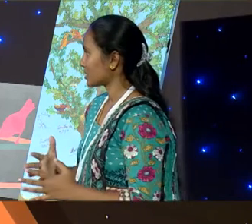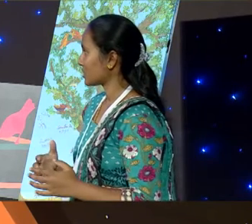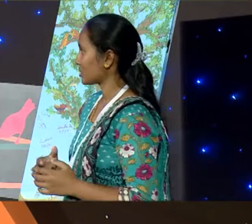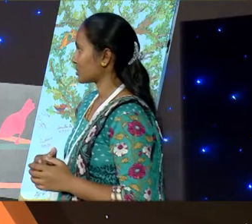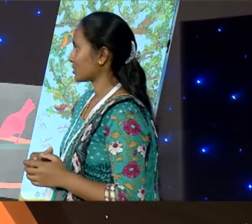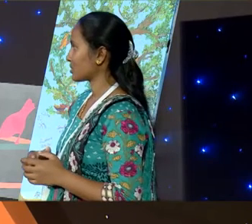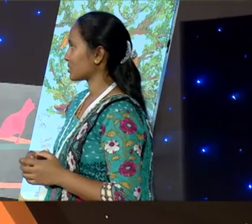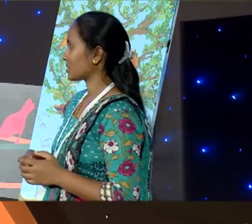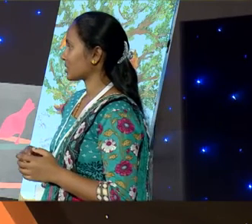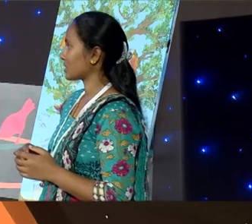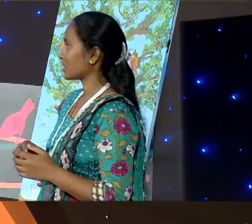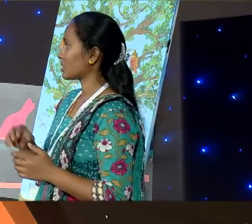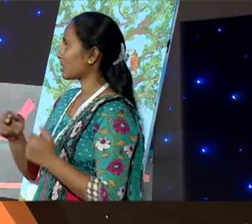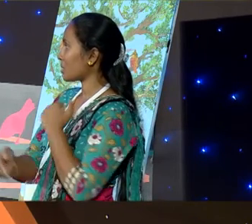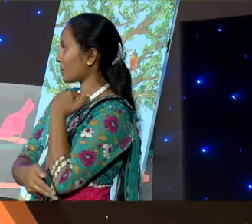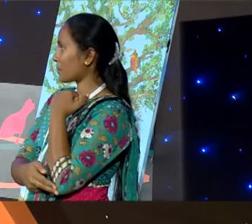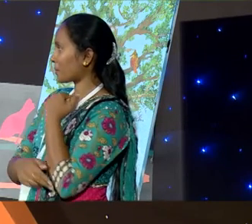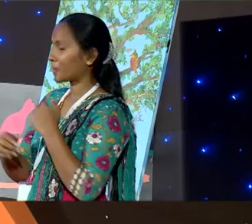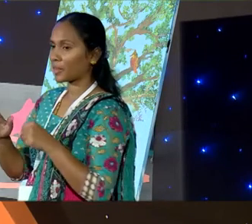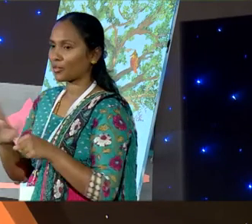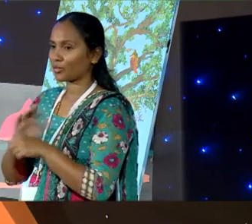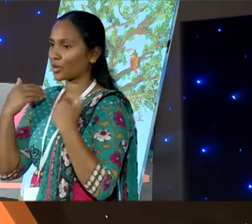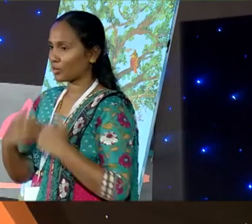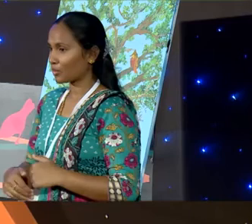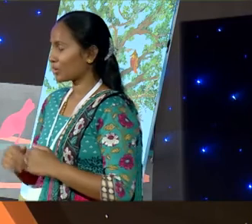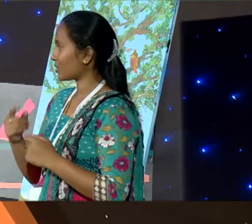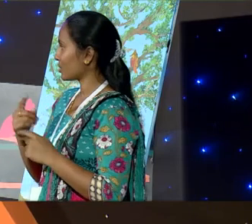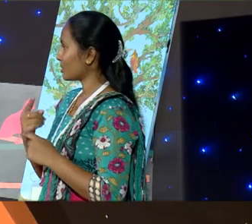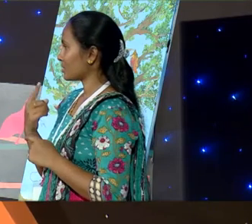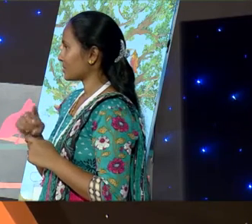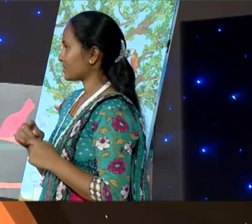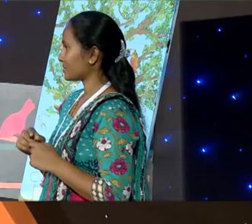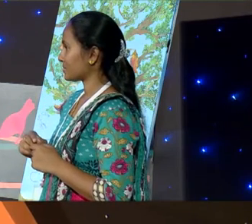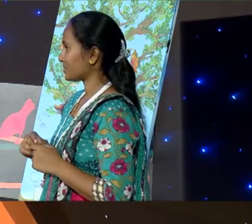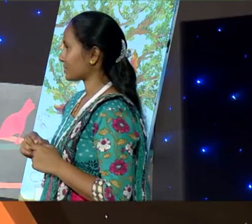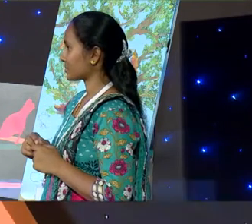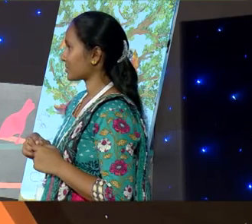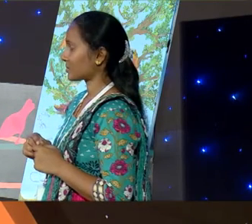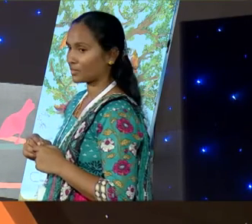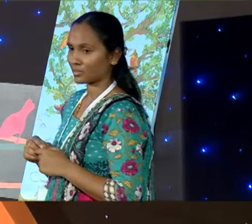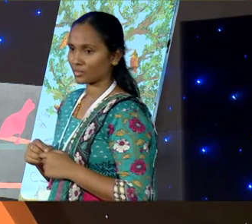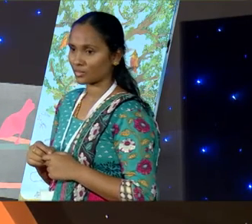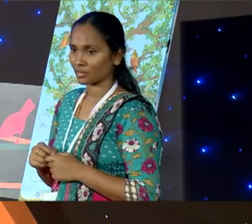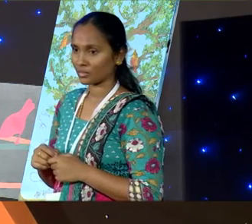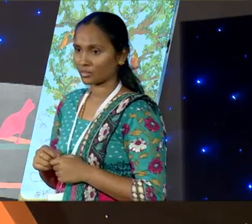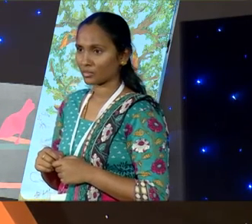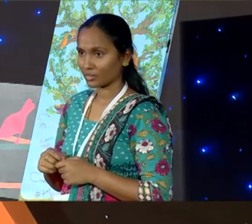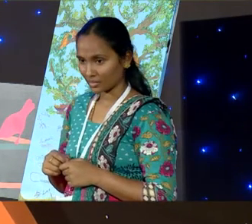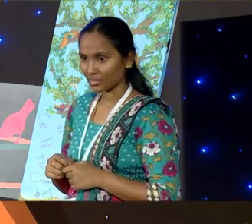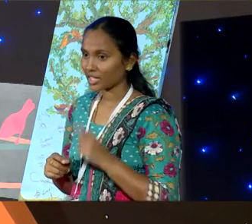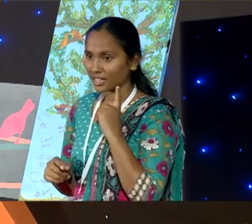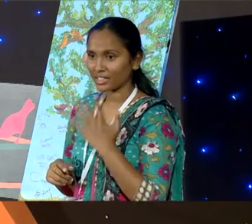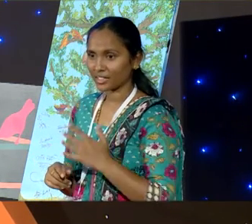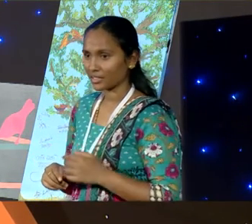in my arms and legs when I was born. My entire body was bleeding because of that. And when my parents were called into the medical chambers of the